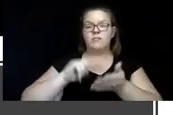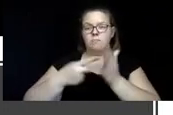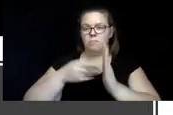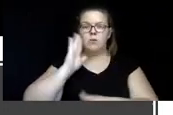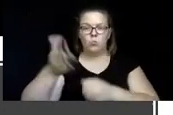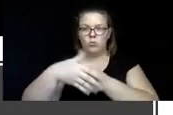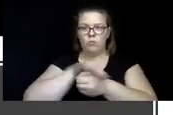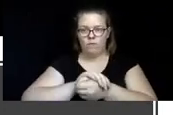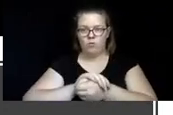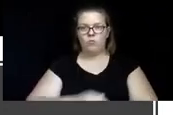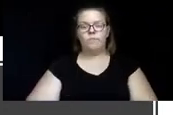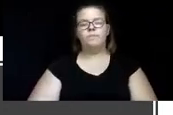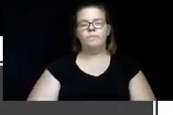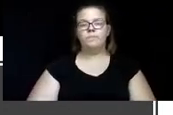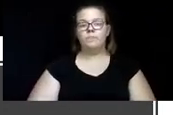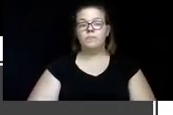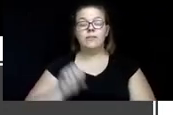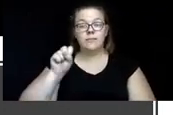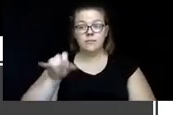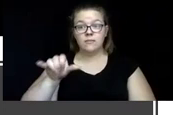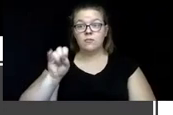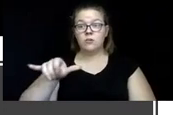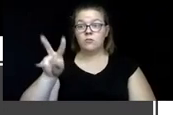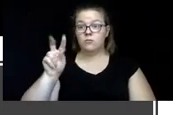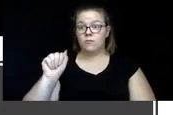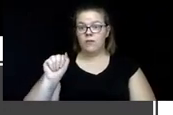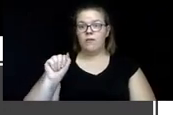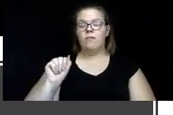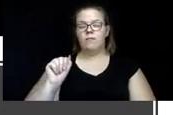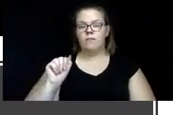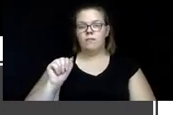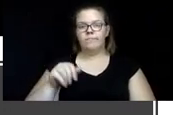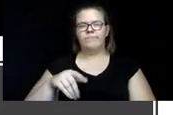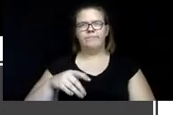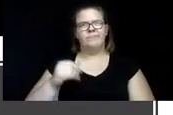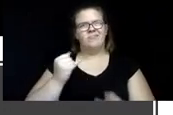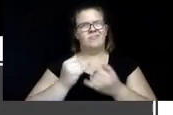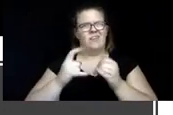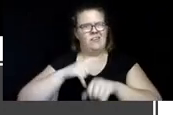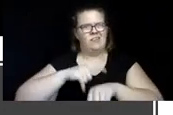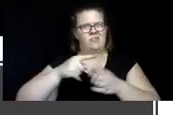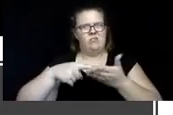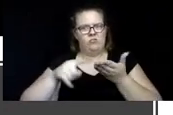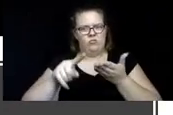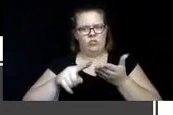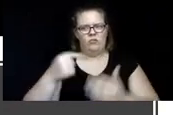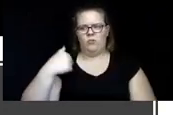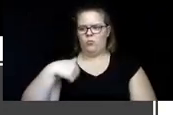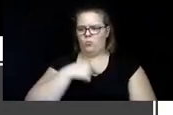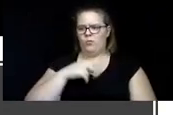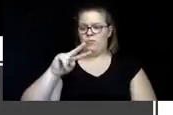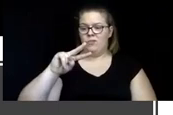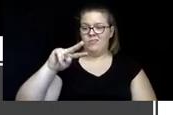it. And then the Syracuse VA was, the last I knew, the Syracuse VA was the 2nd